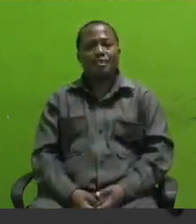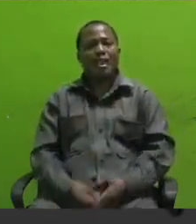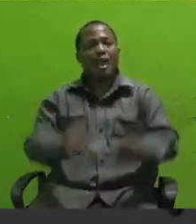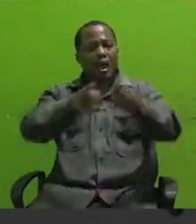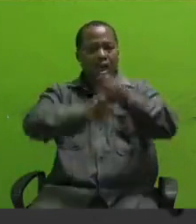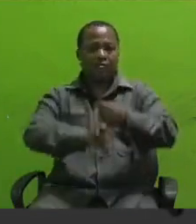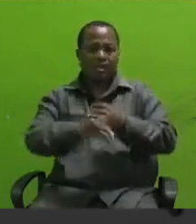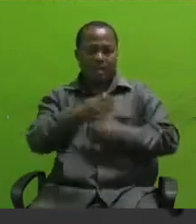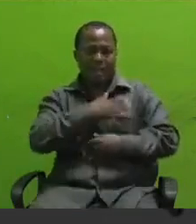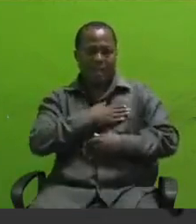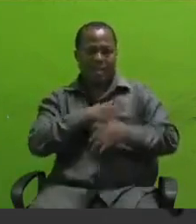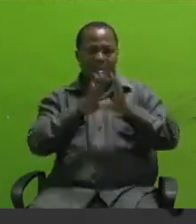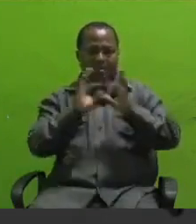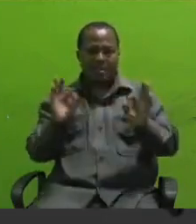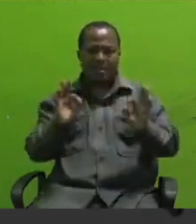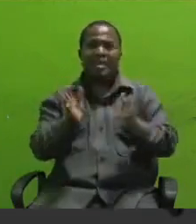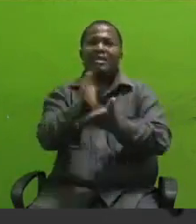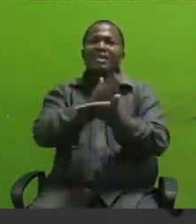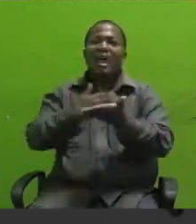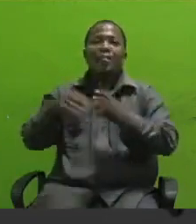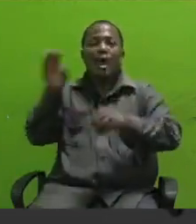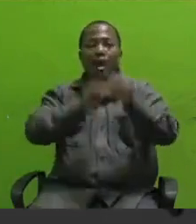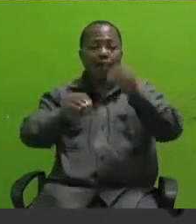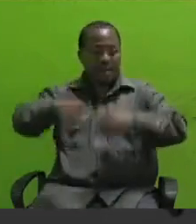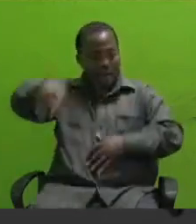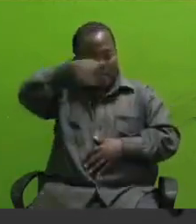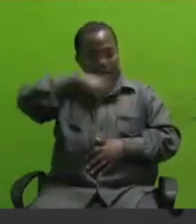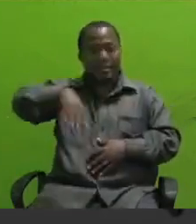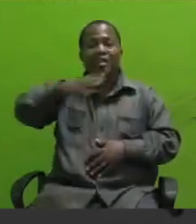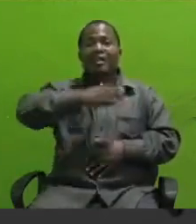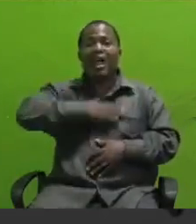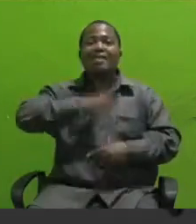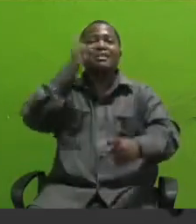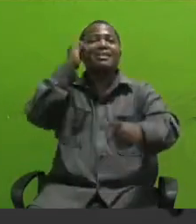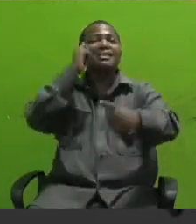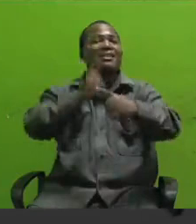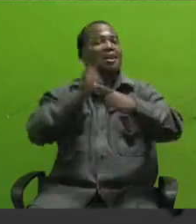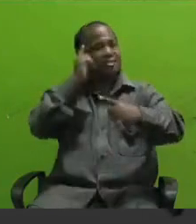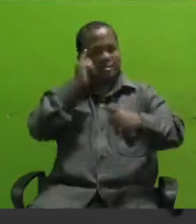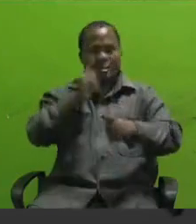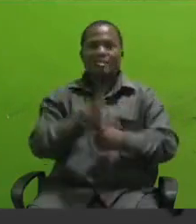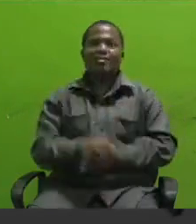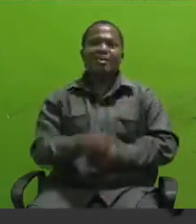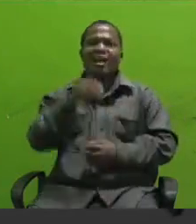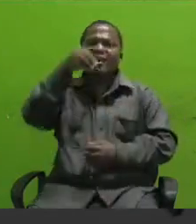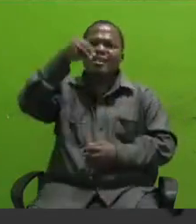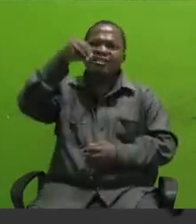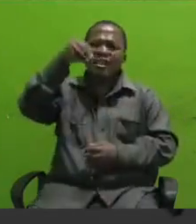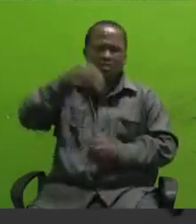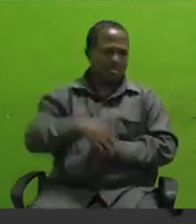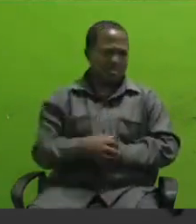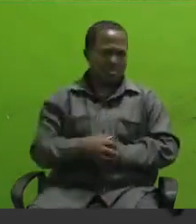Dear friends, some of the chemicals around us are so dangerous and toxic. My